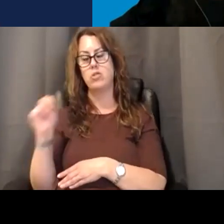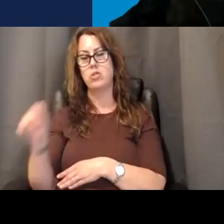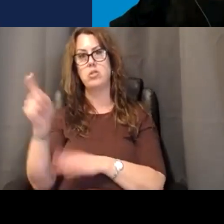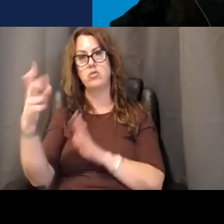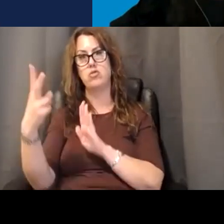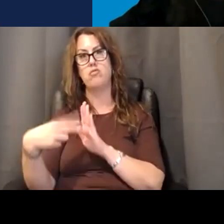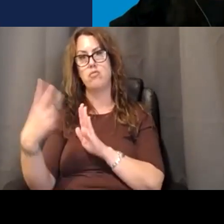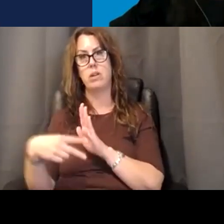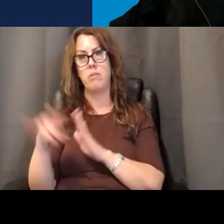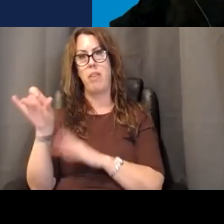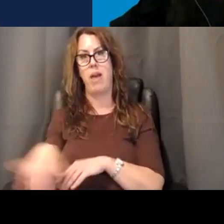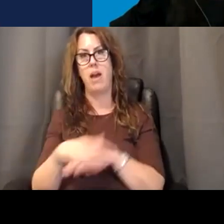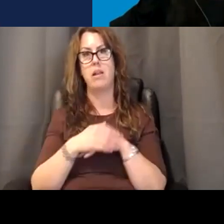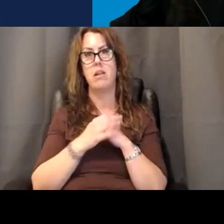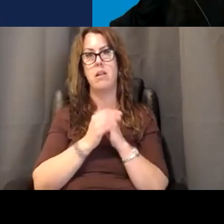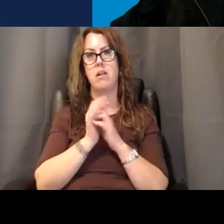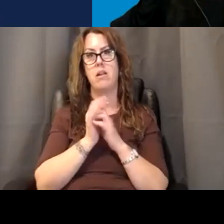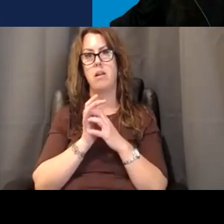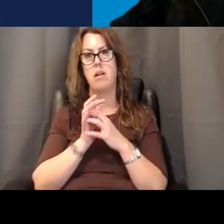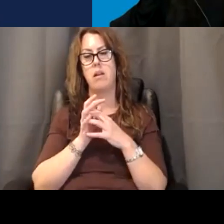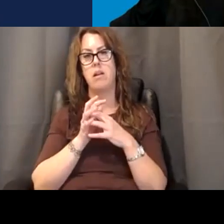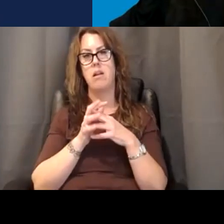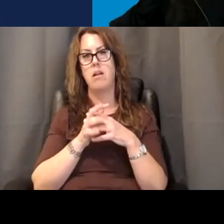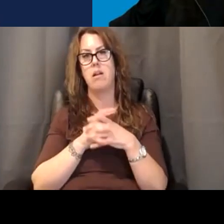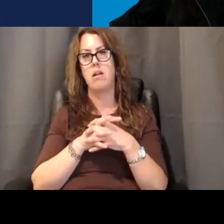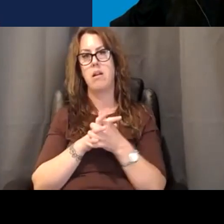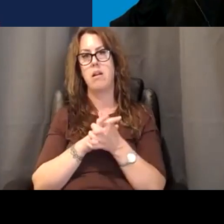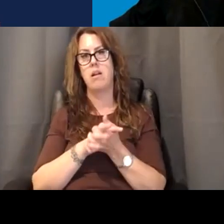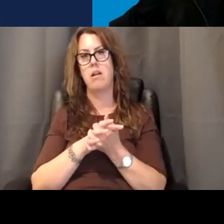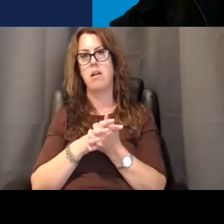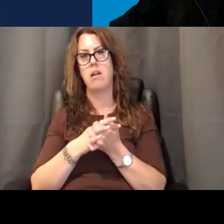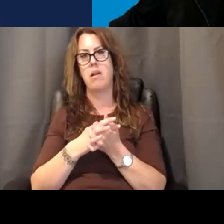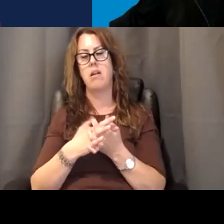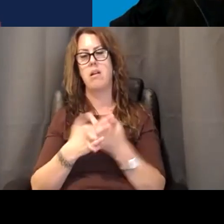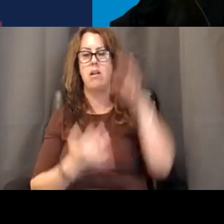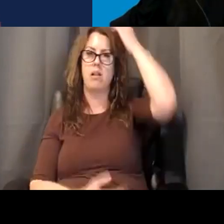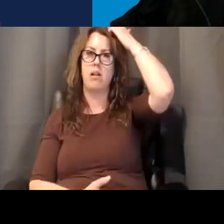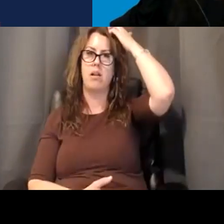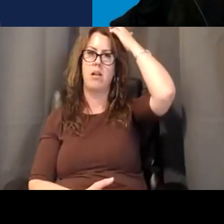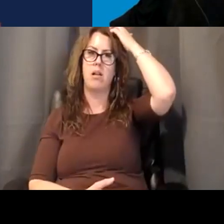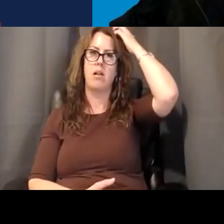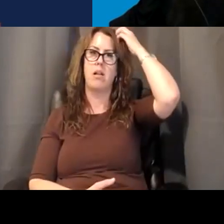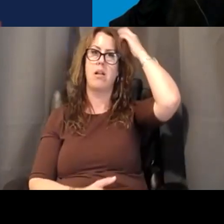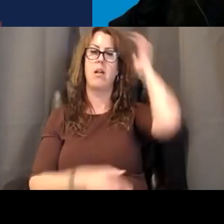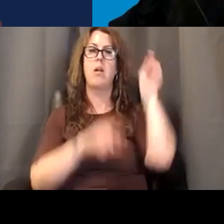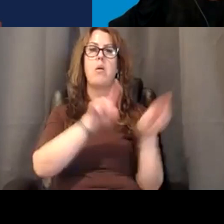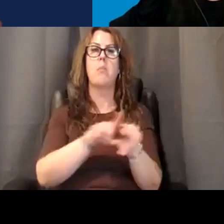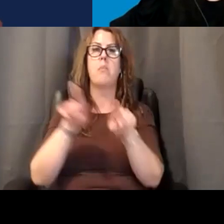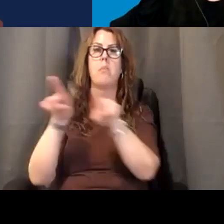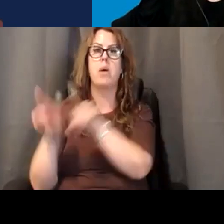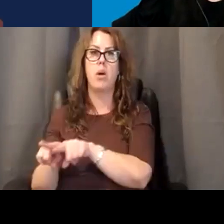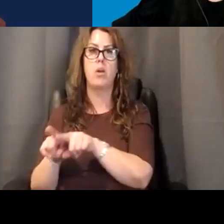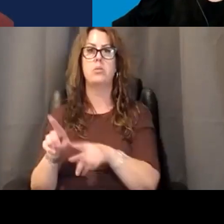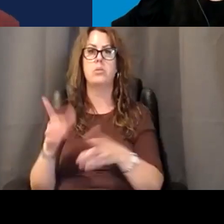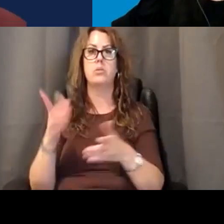it. It's awesome. But also, you know, when we look at what's happening right now in Canada with acknowledging the boarding schools and